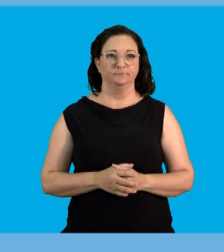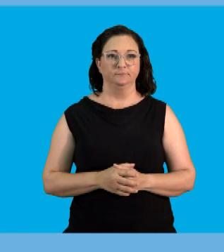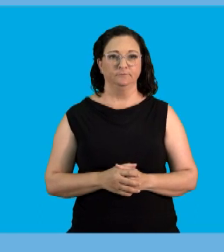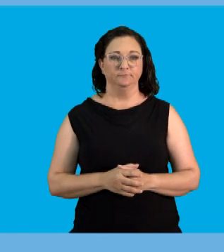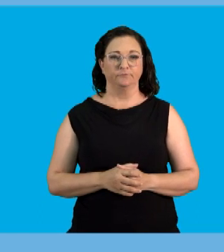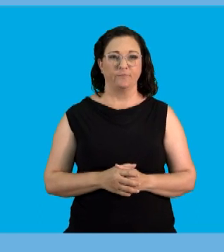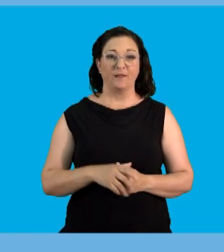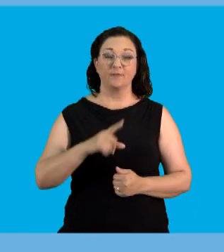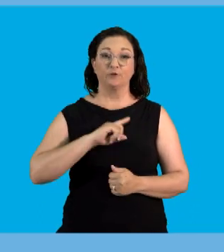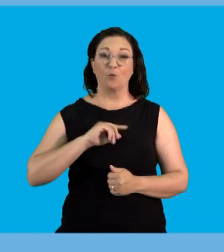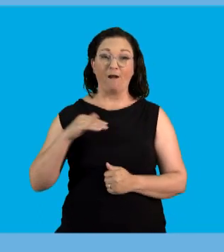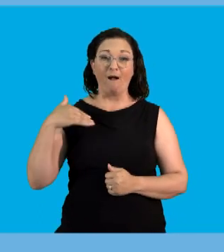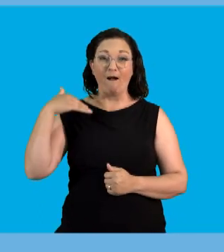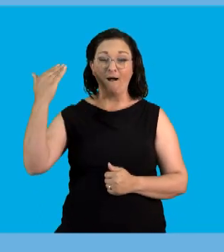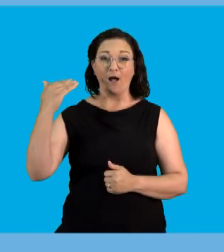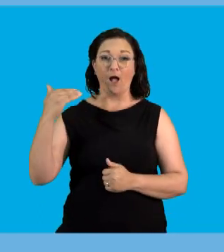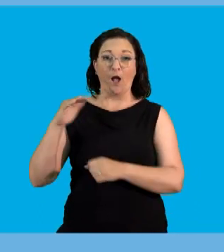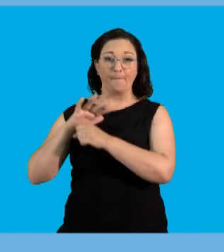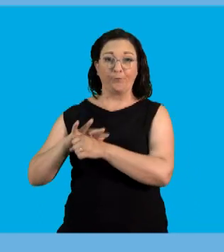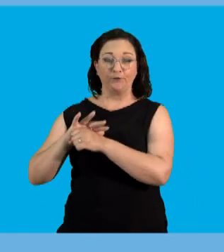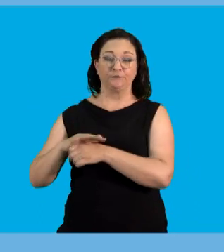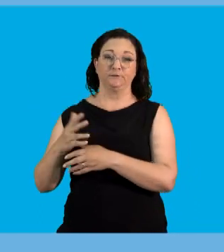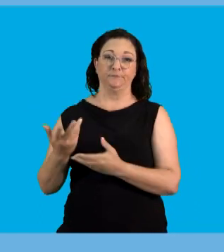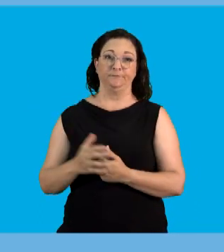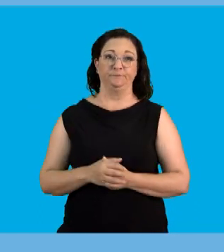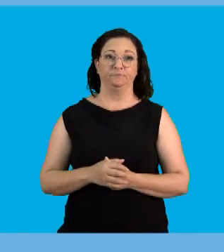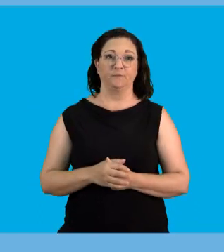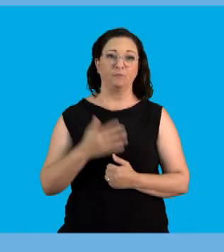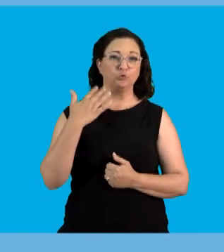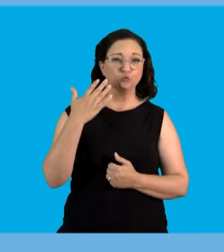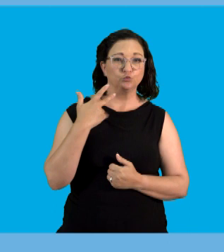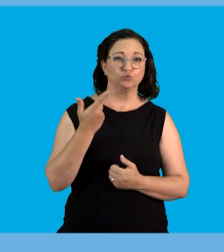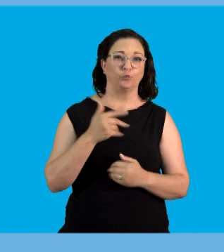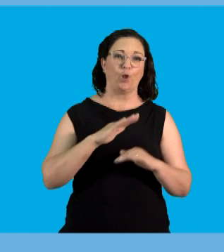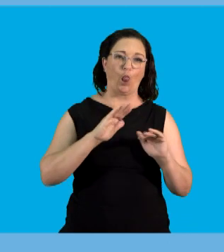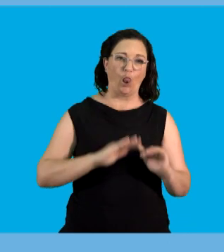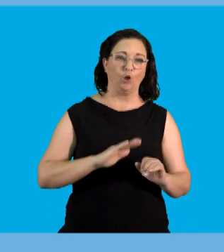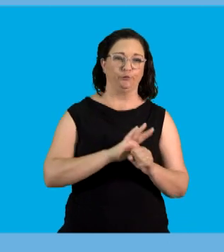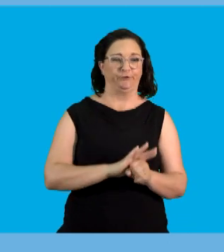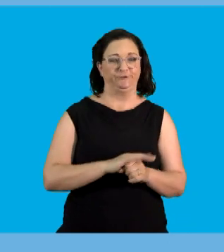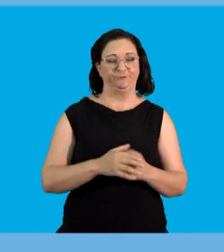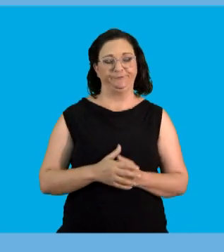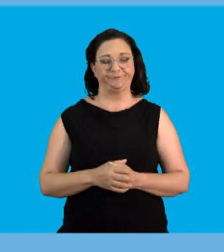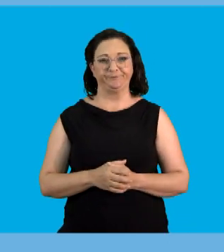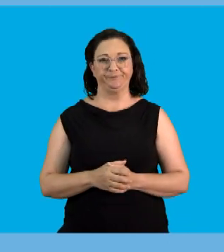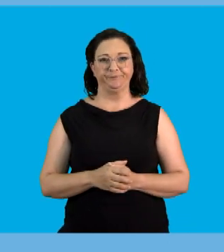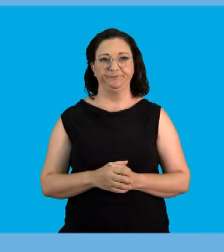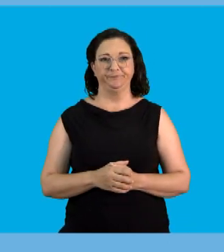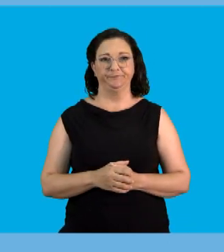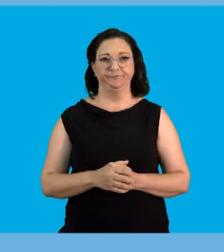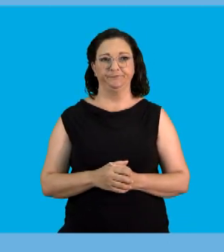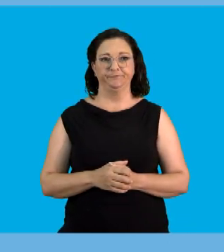is going to result in high pressure, and less energy will result in low pressure between the particles and the wall of the